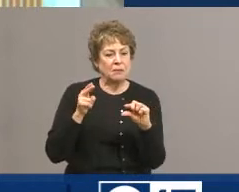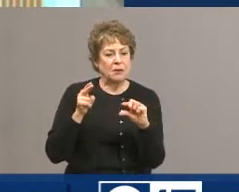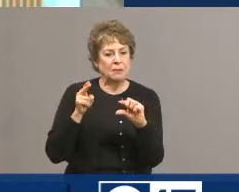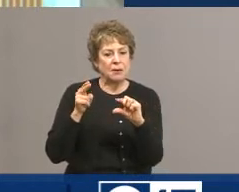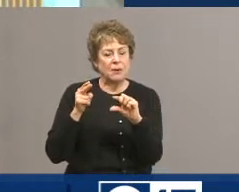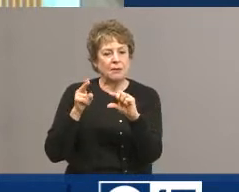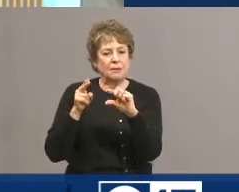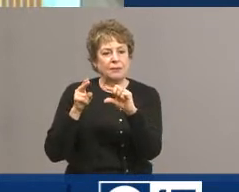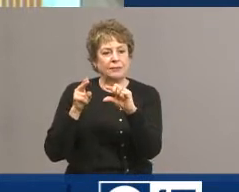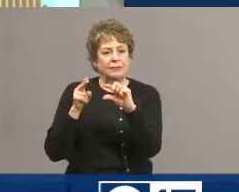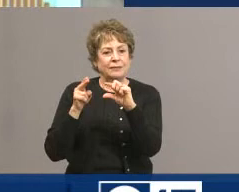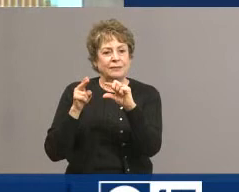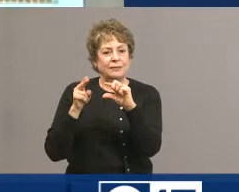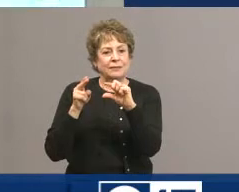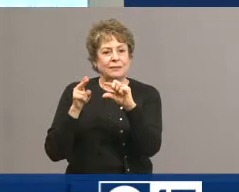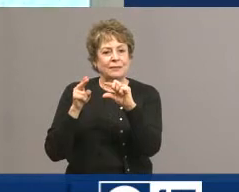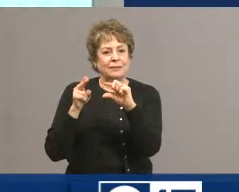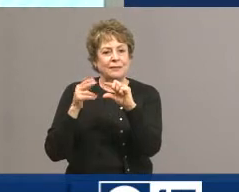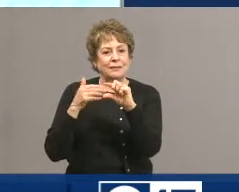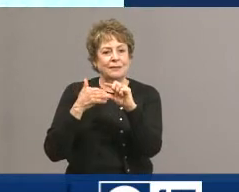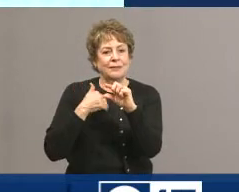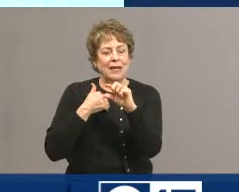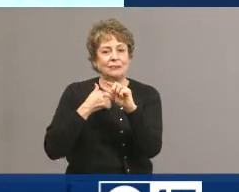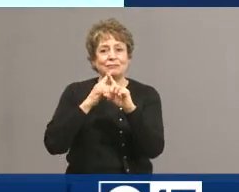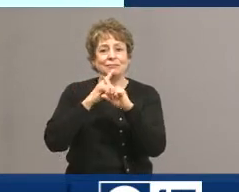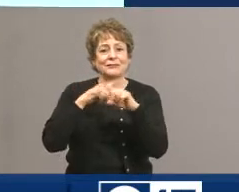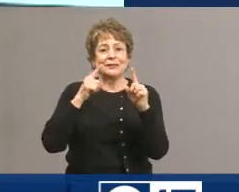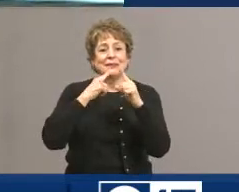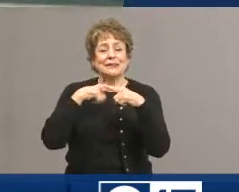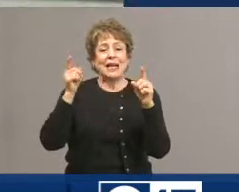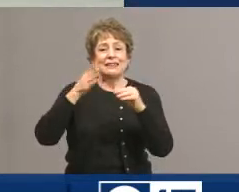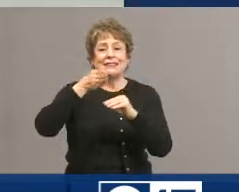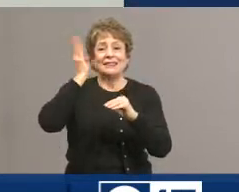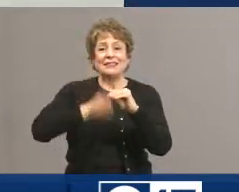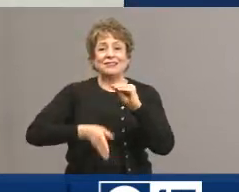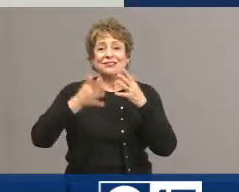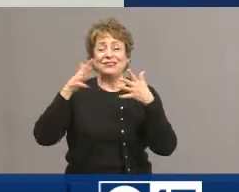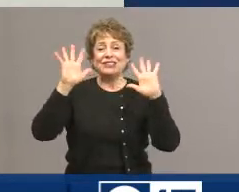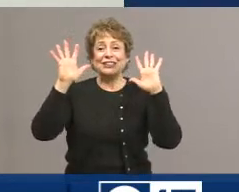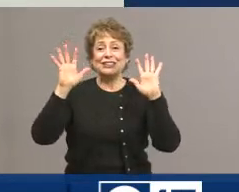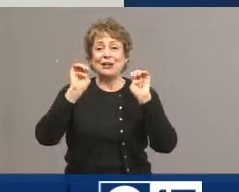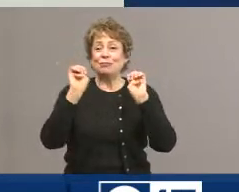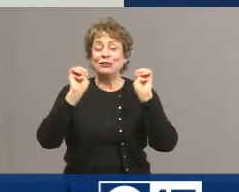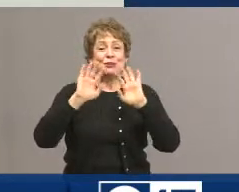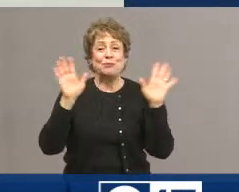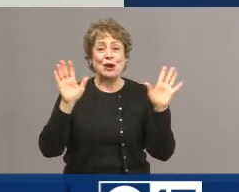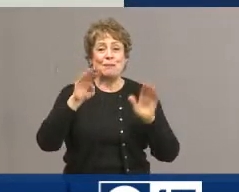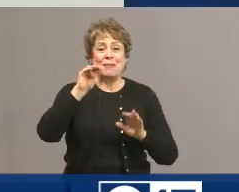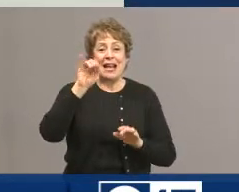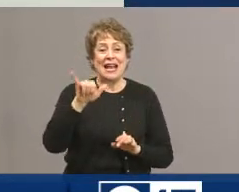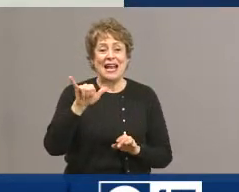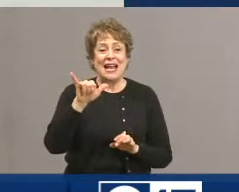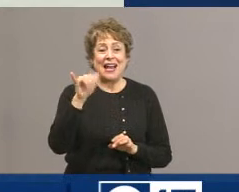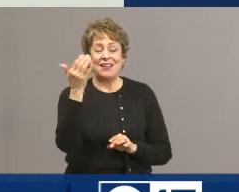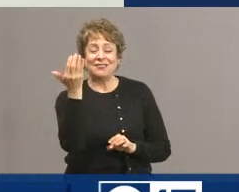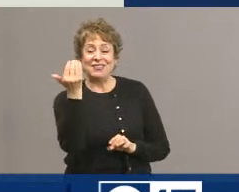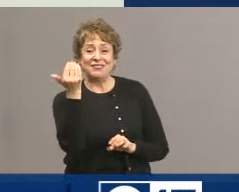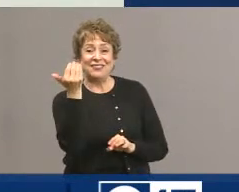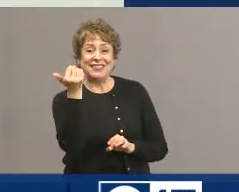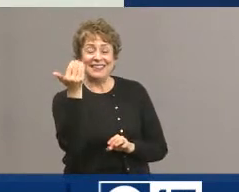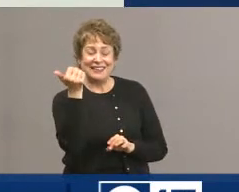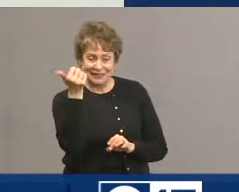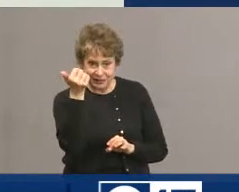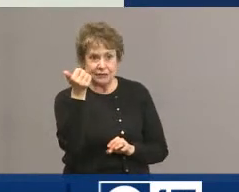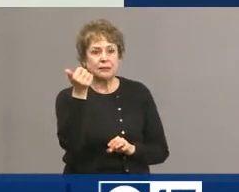May 15th. You can see for 2 weeks, pretty steady, and then we've had